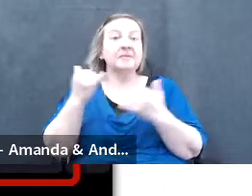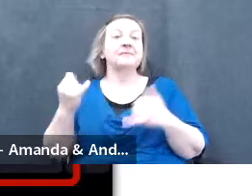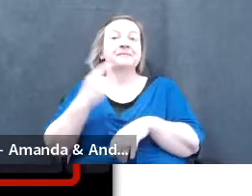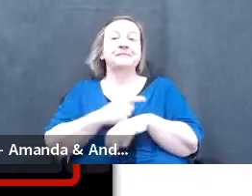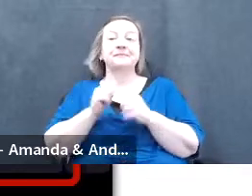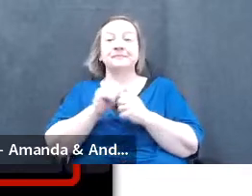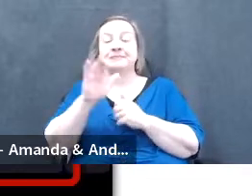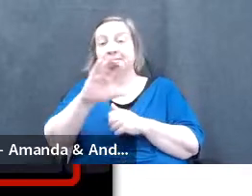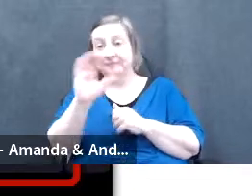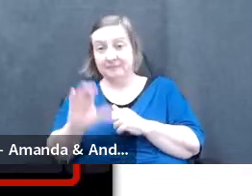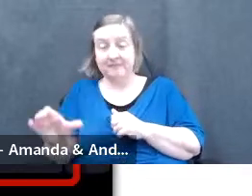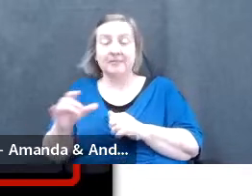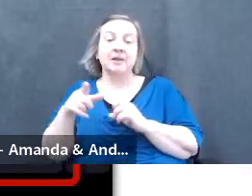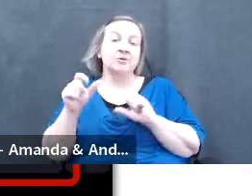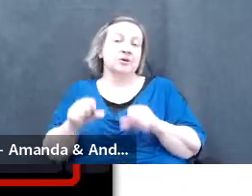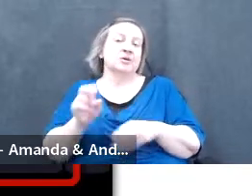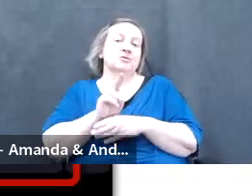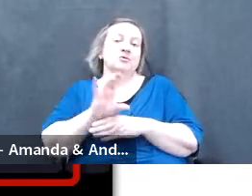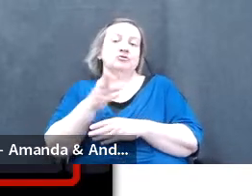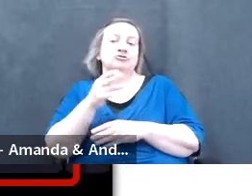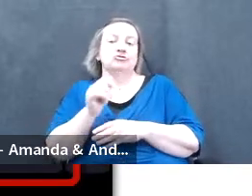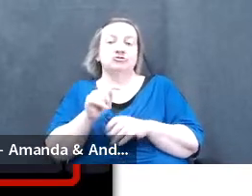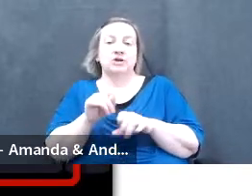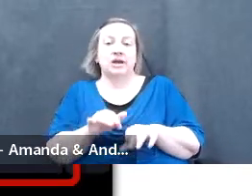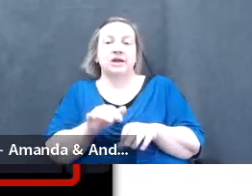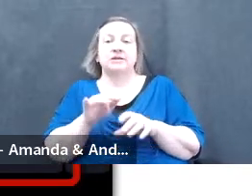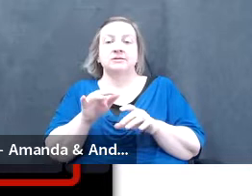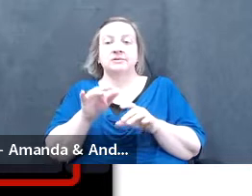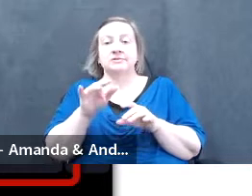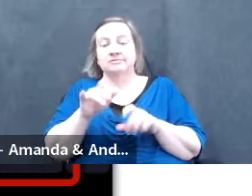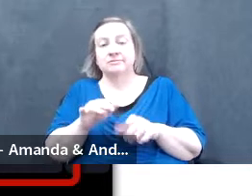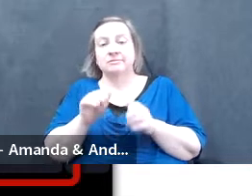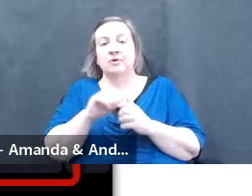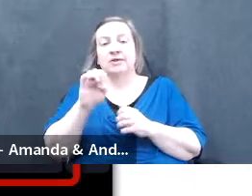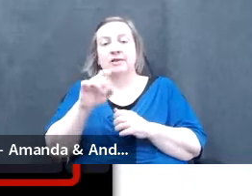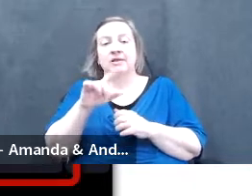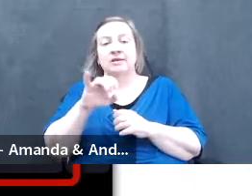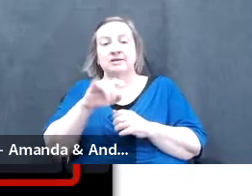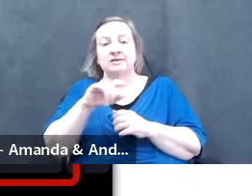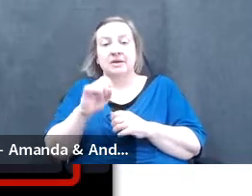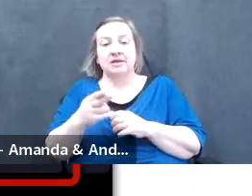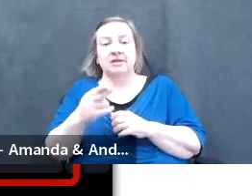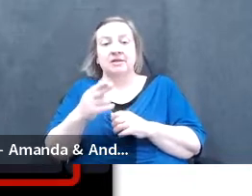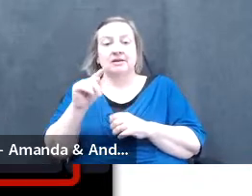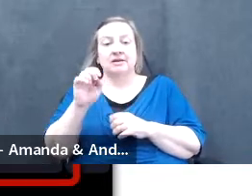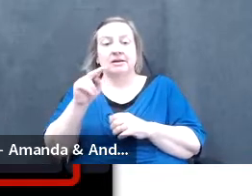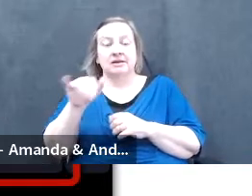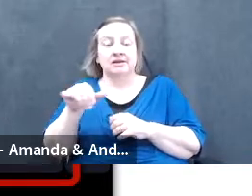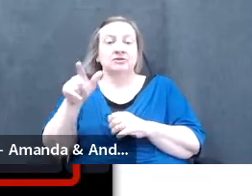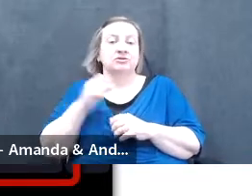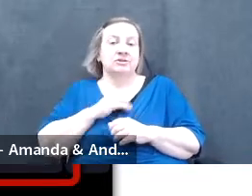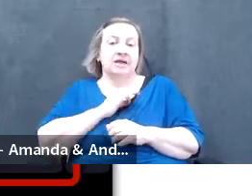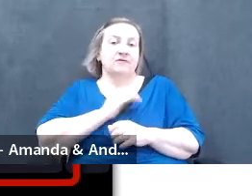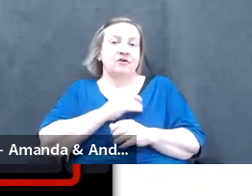your Zoom, you can use the chat button to chat with Elizabeth Tenney. She's staffing our tech today and